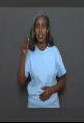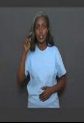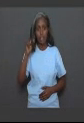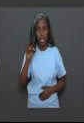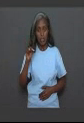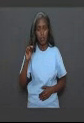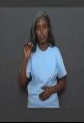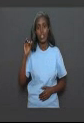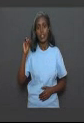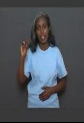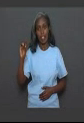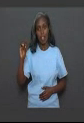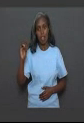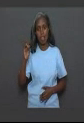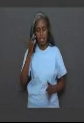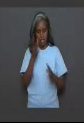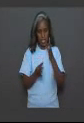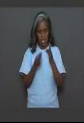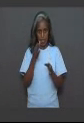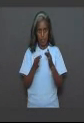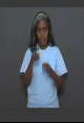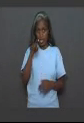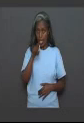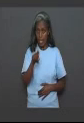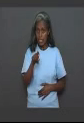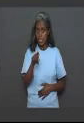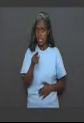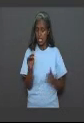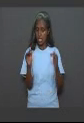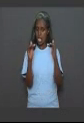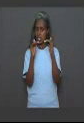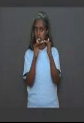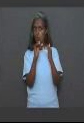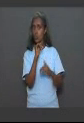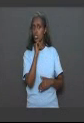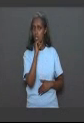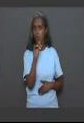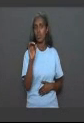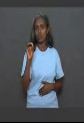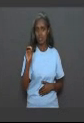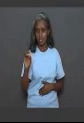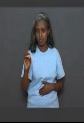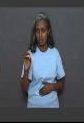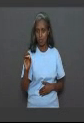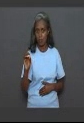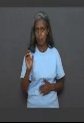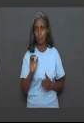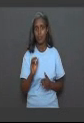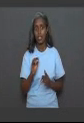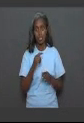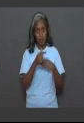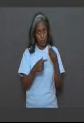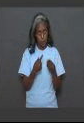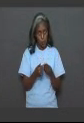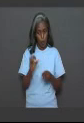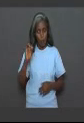tangent of theta if x does not equal 0.